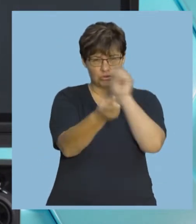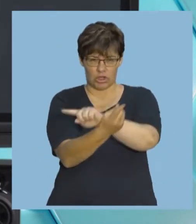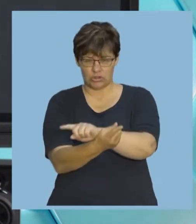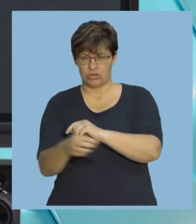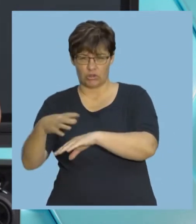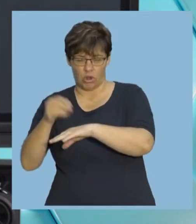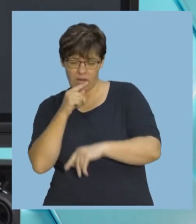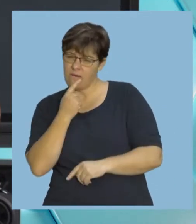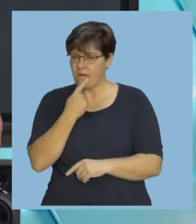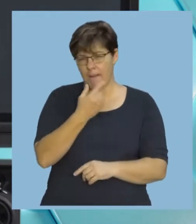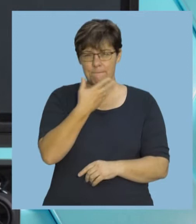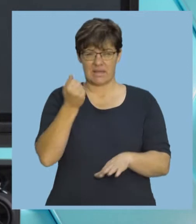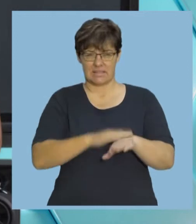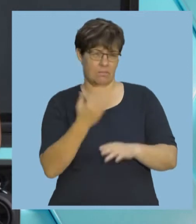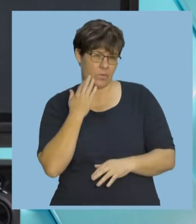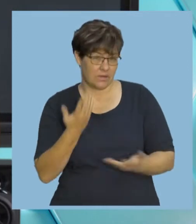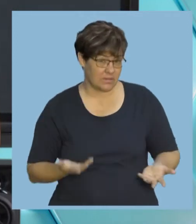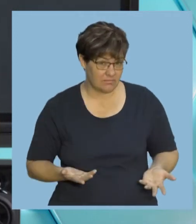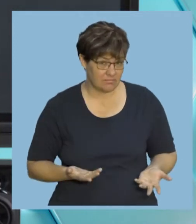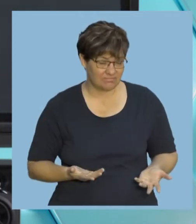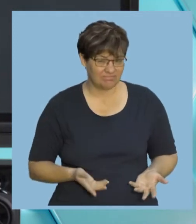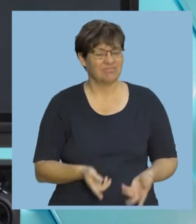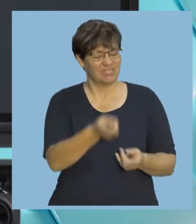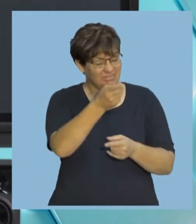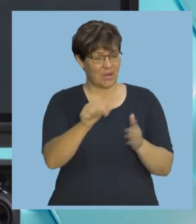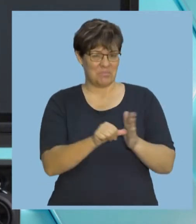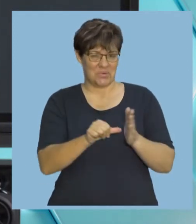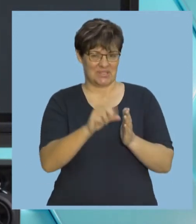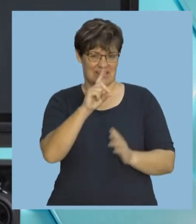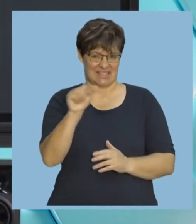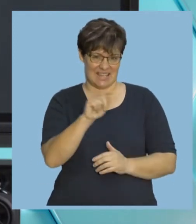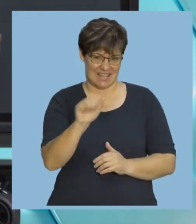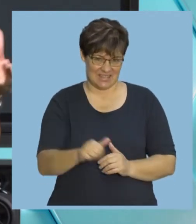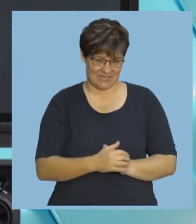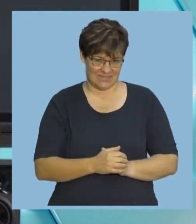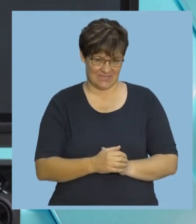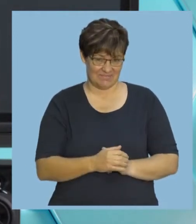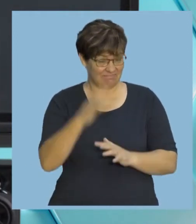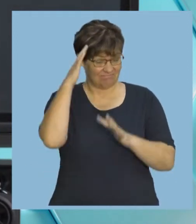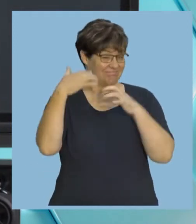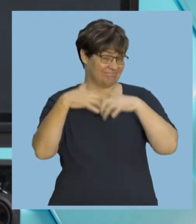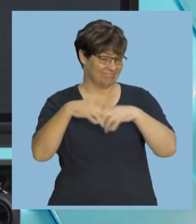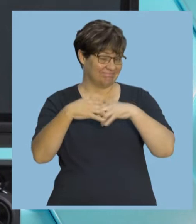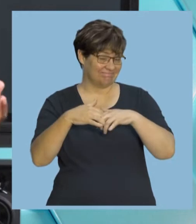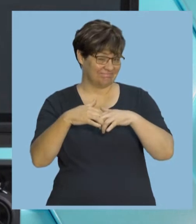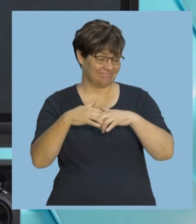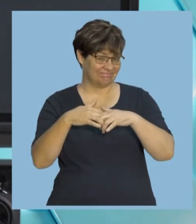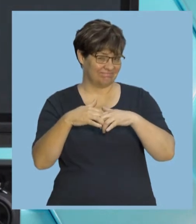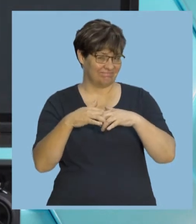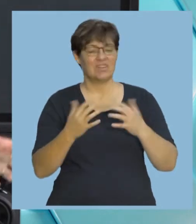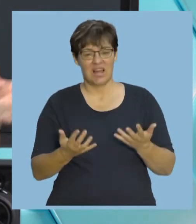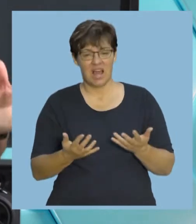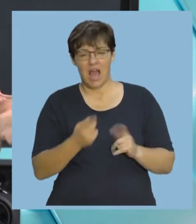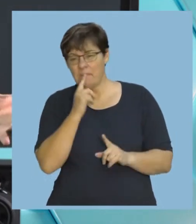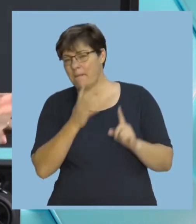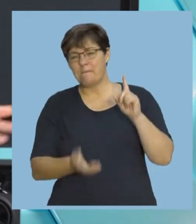so that's one of the important part of data. Okay, so I hope you've thought about this and how can